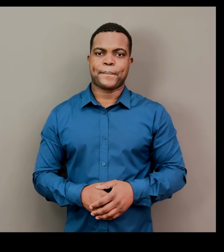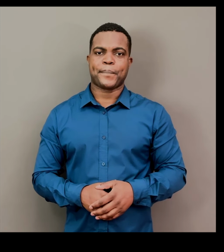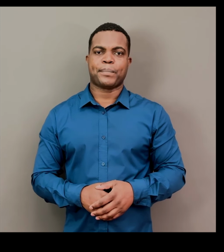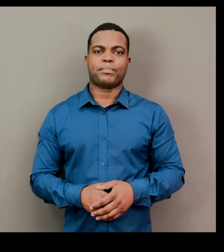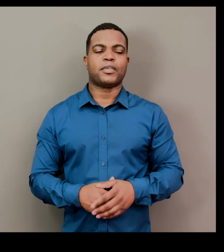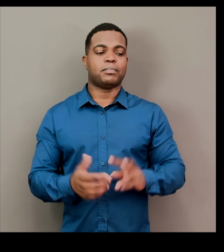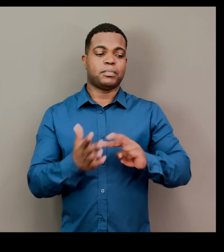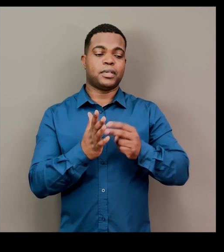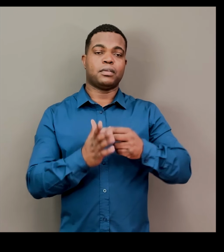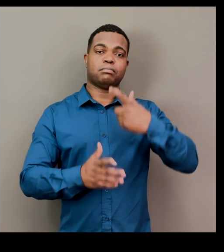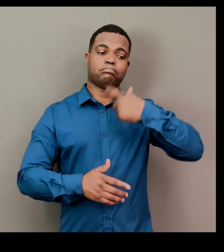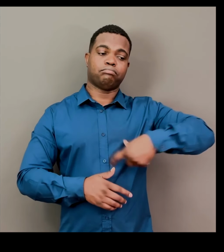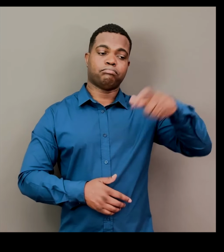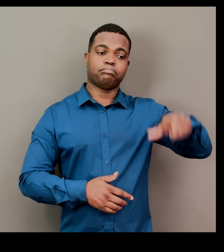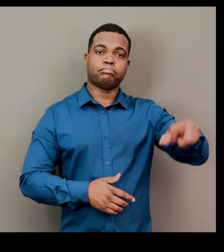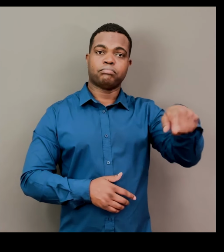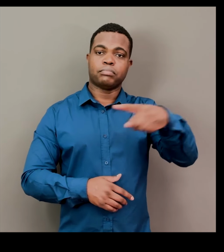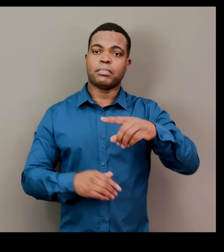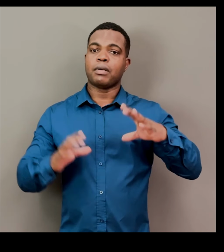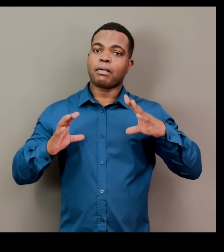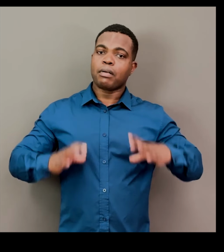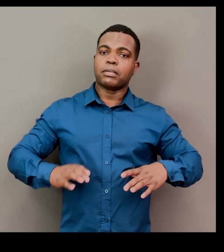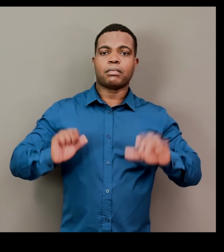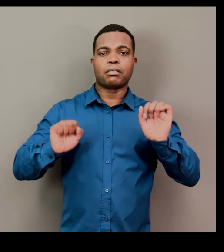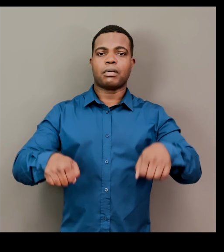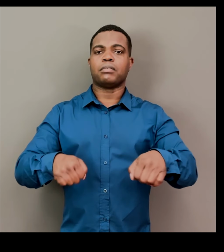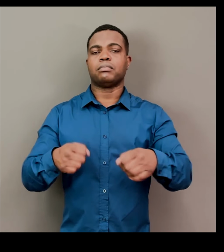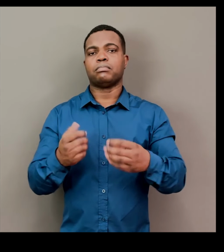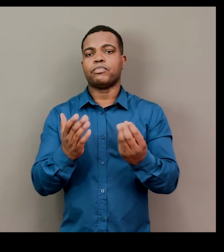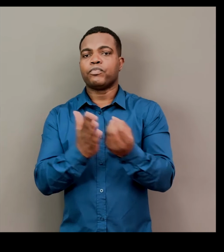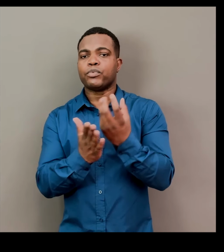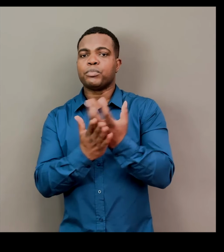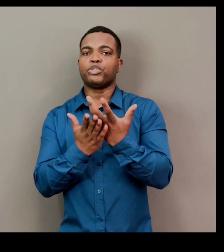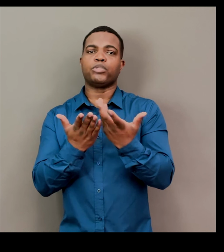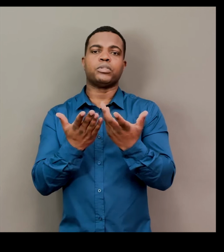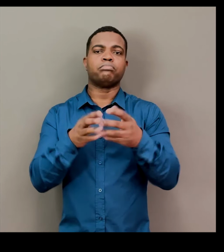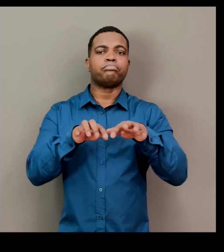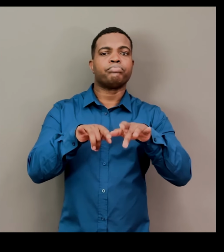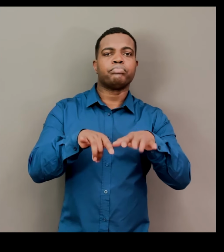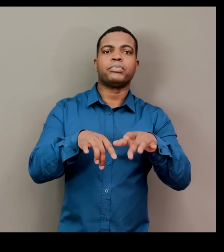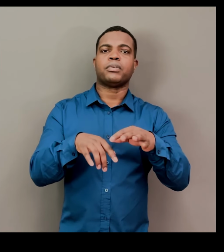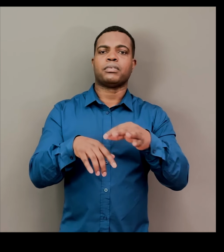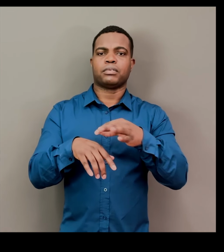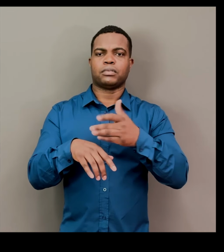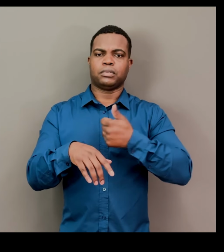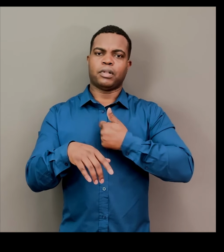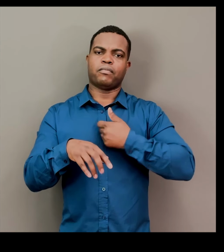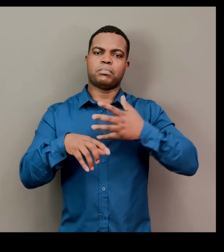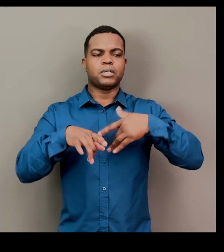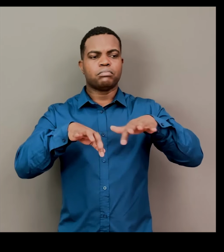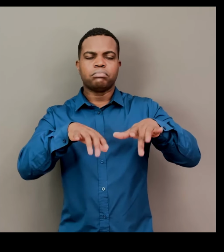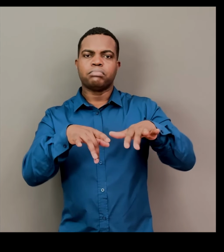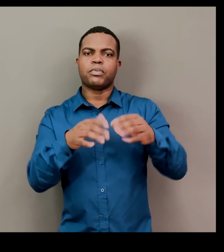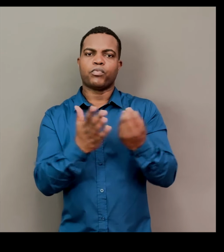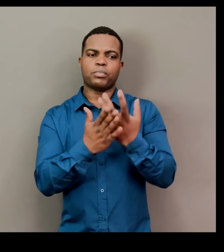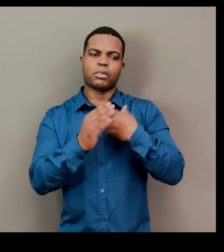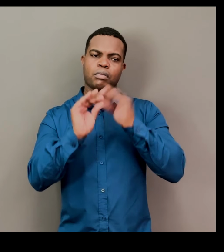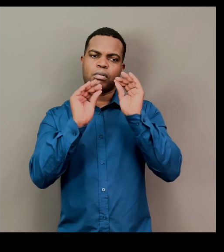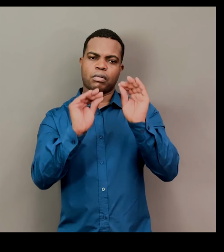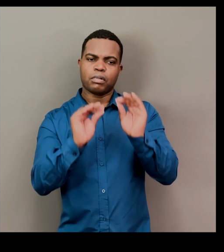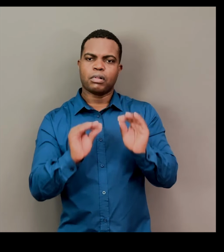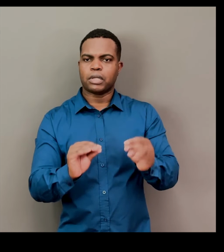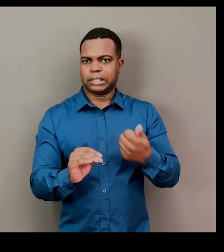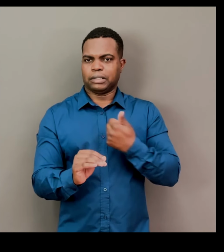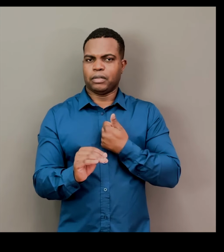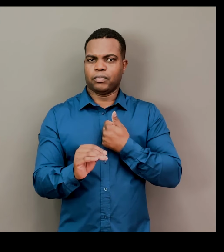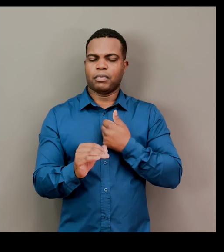Consumers should also be able to access services online without having to use private platforms or unnecessarily sharing